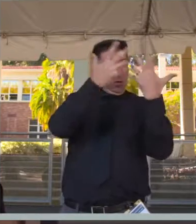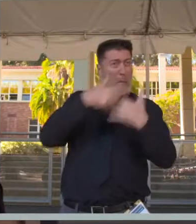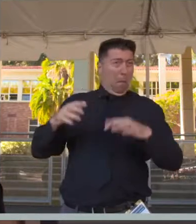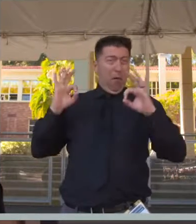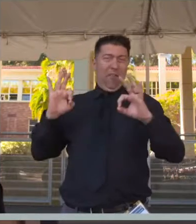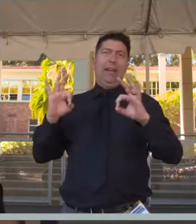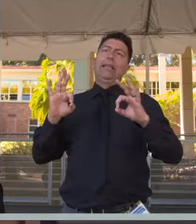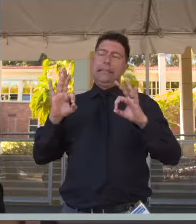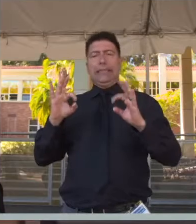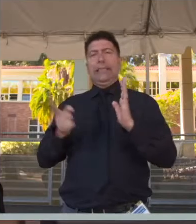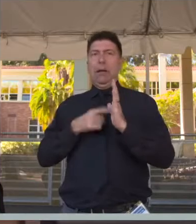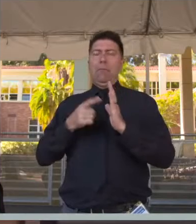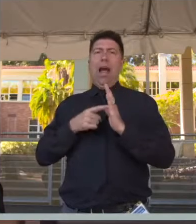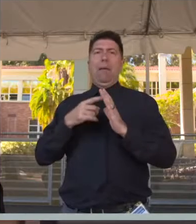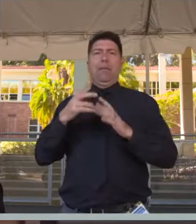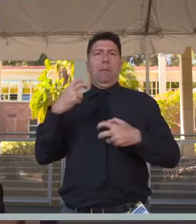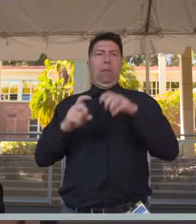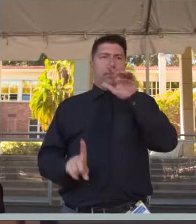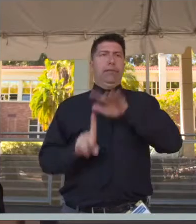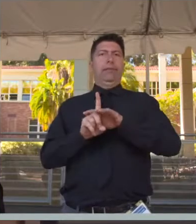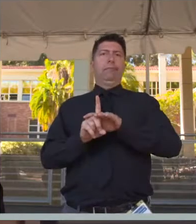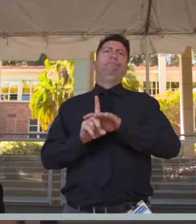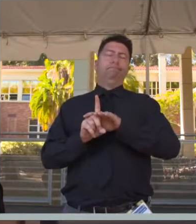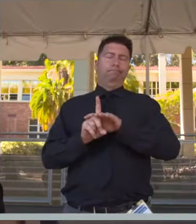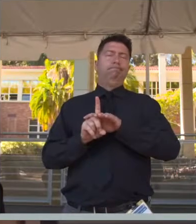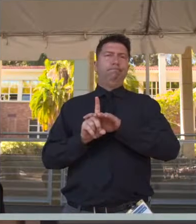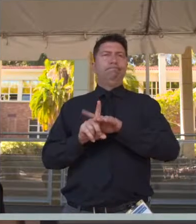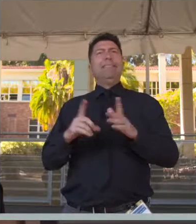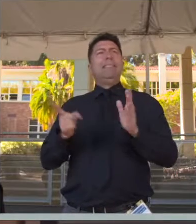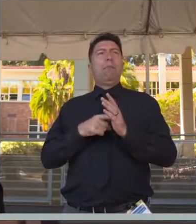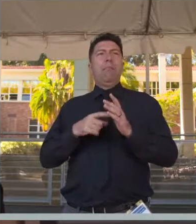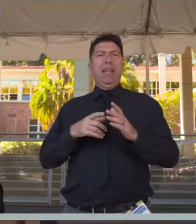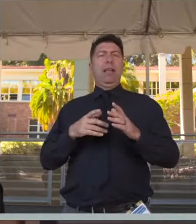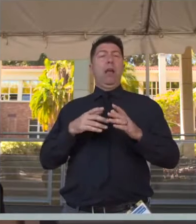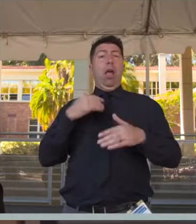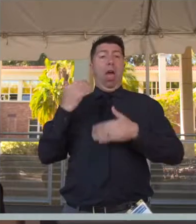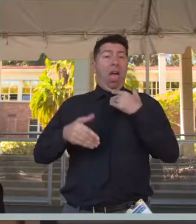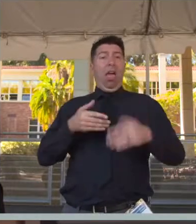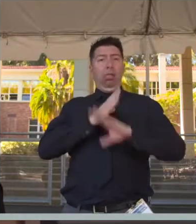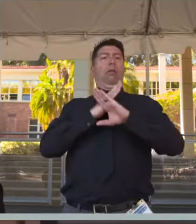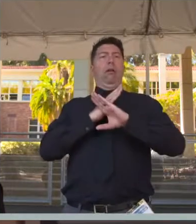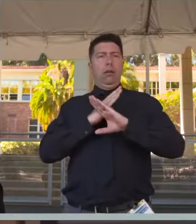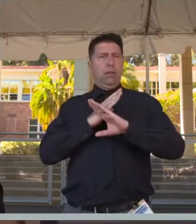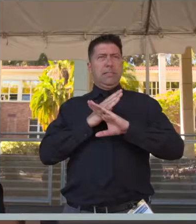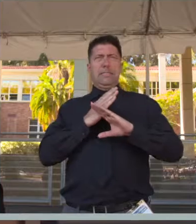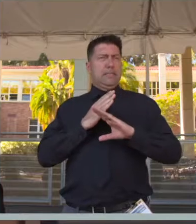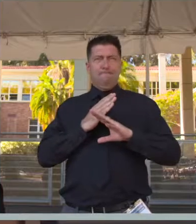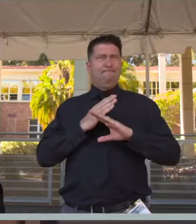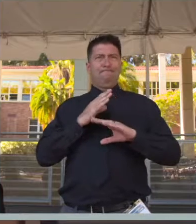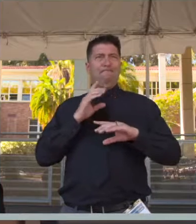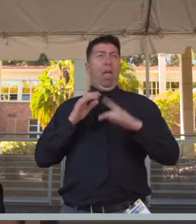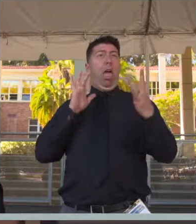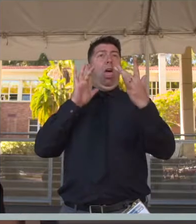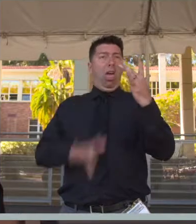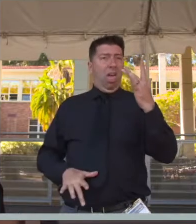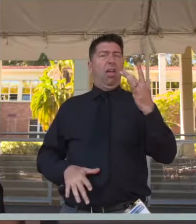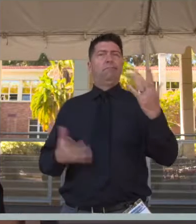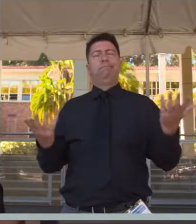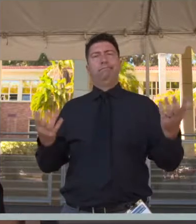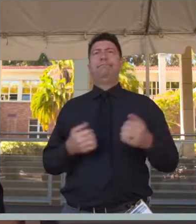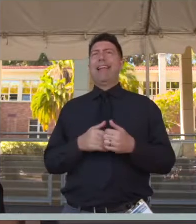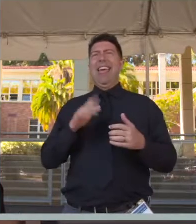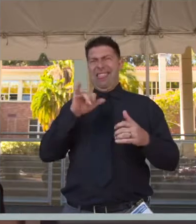will be times when an obstacle blocks our path. Something will obstruct your progress towards an important goal. It's part of life.